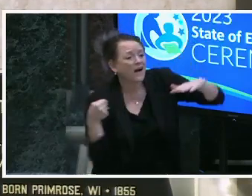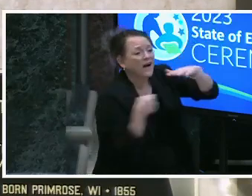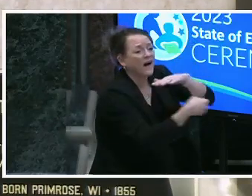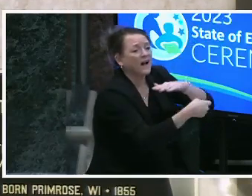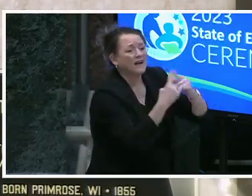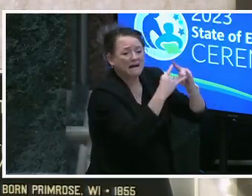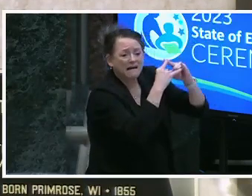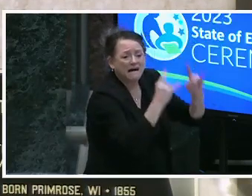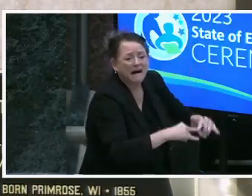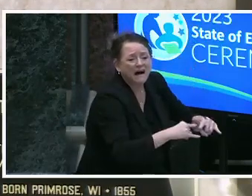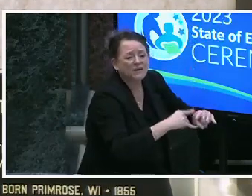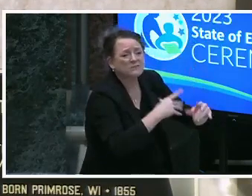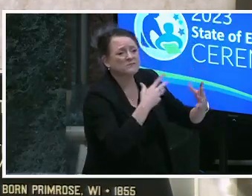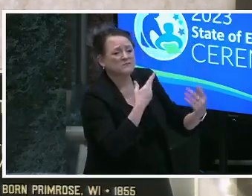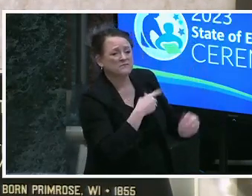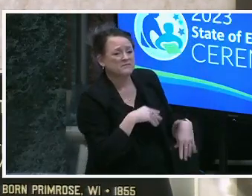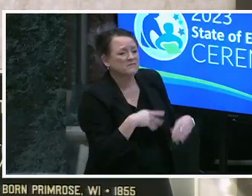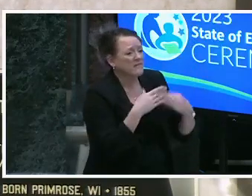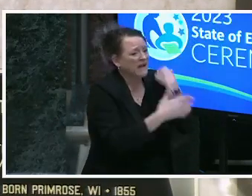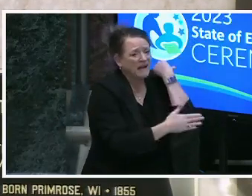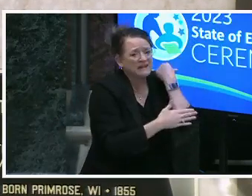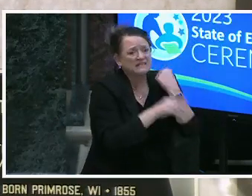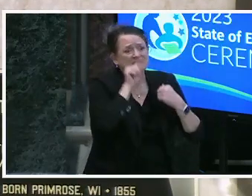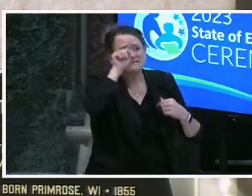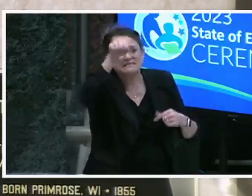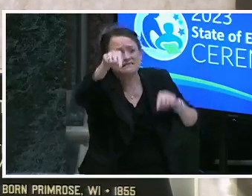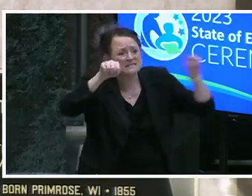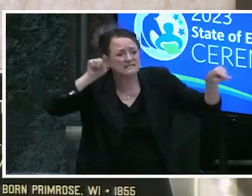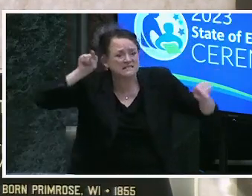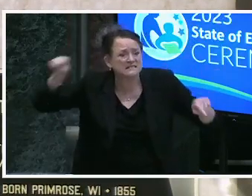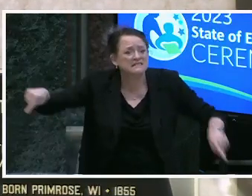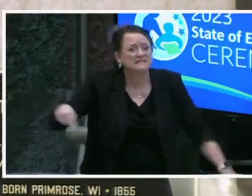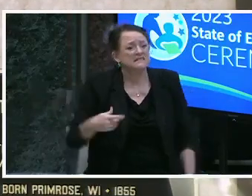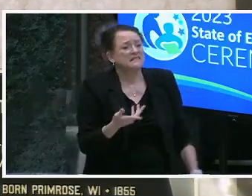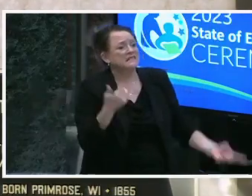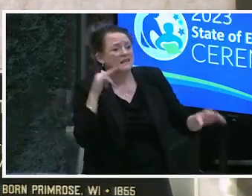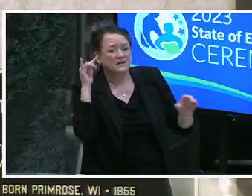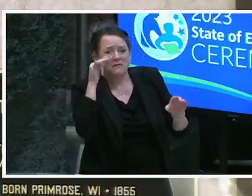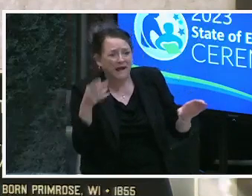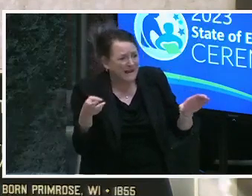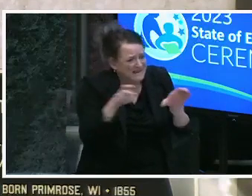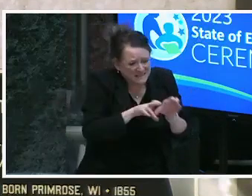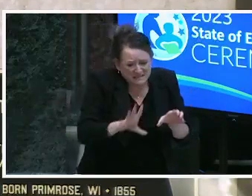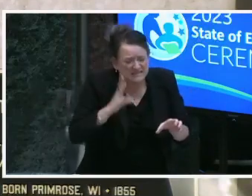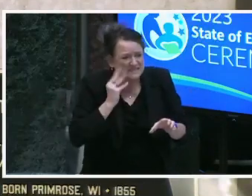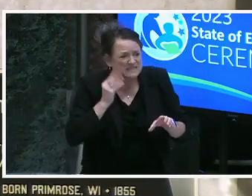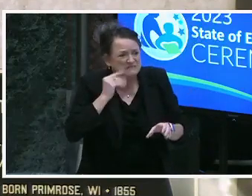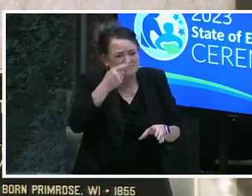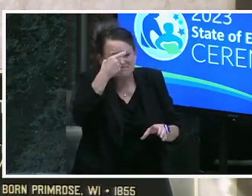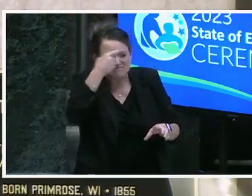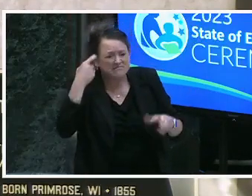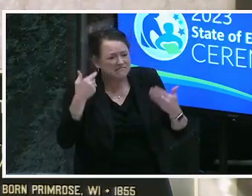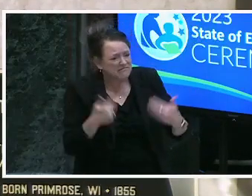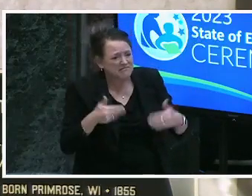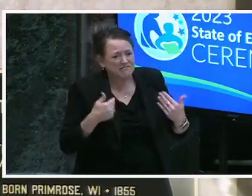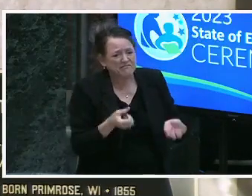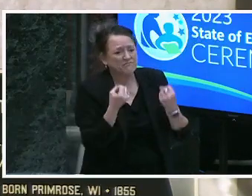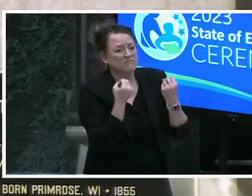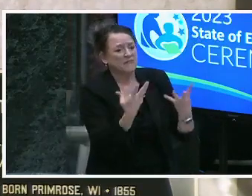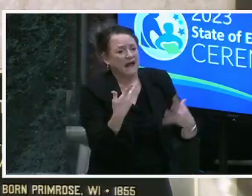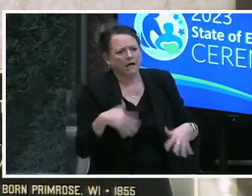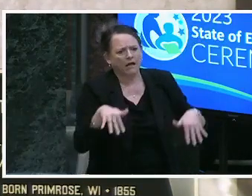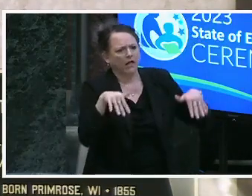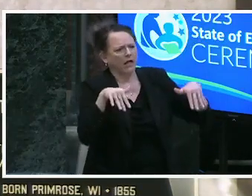more. So many of them have been transient for so many years. In many cases,